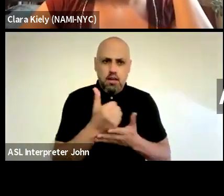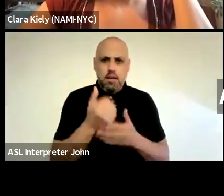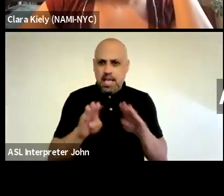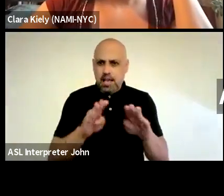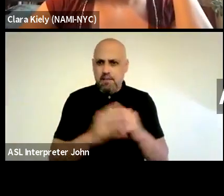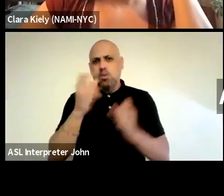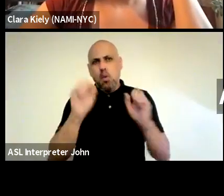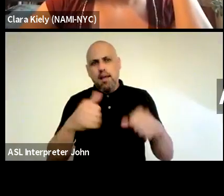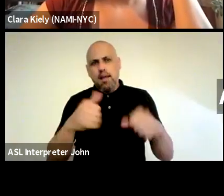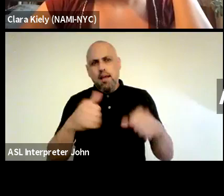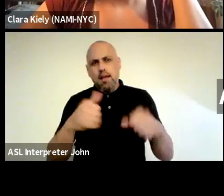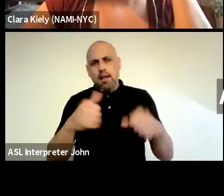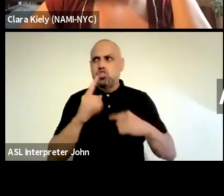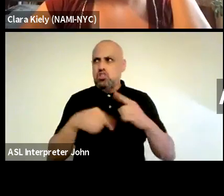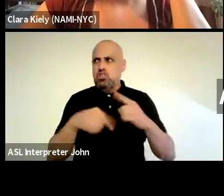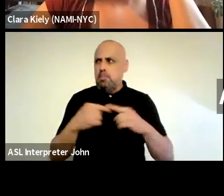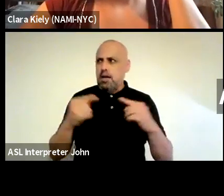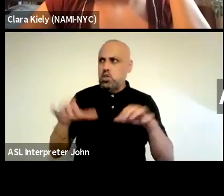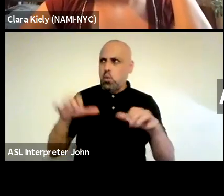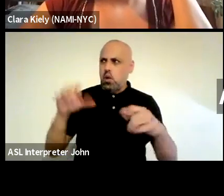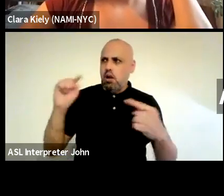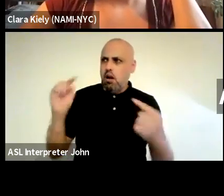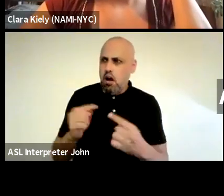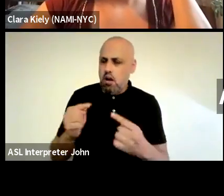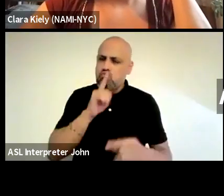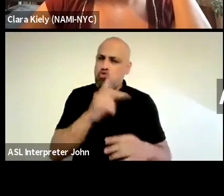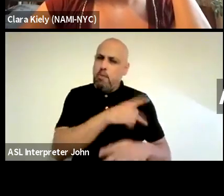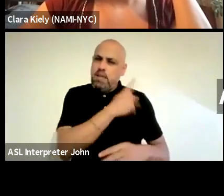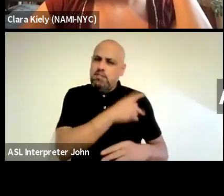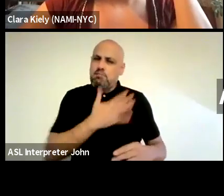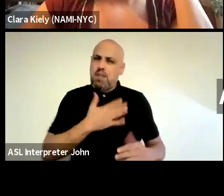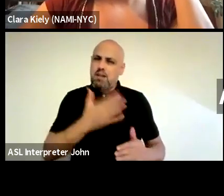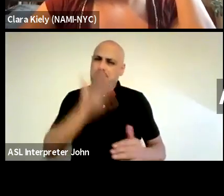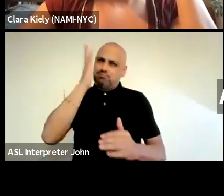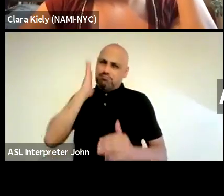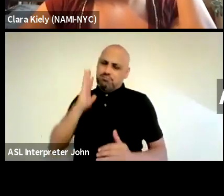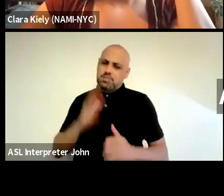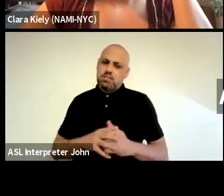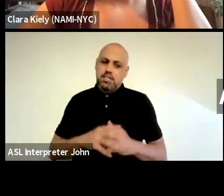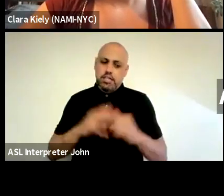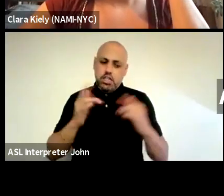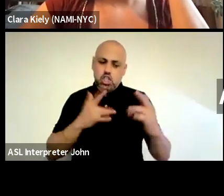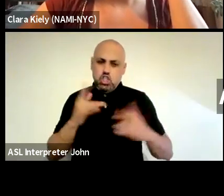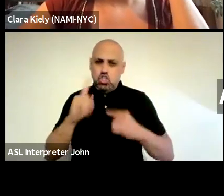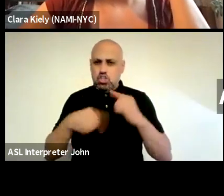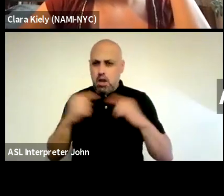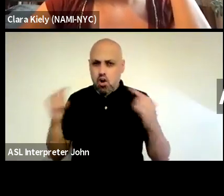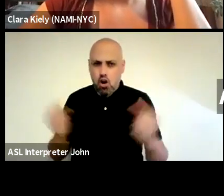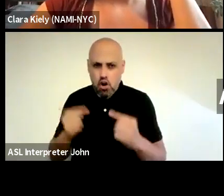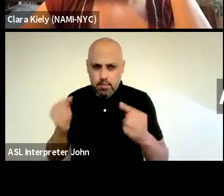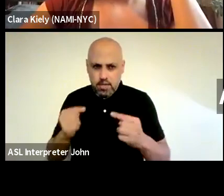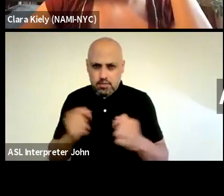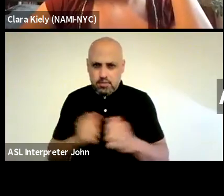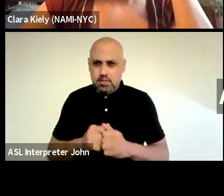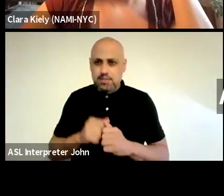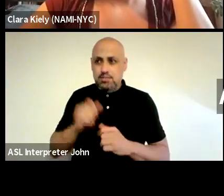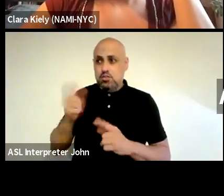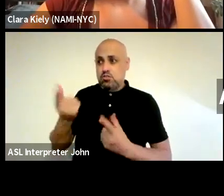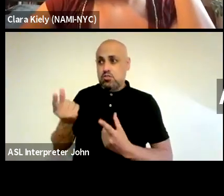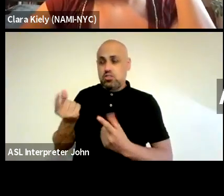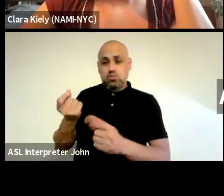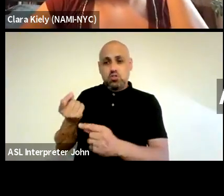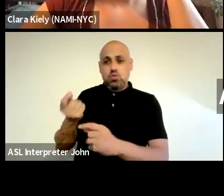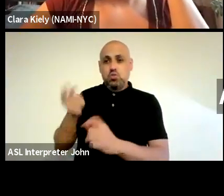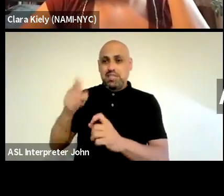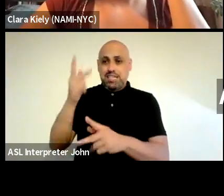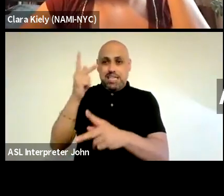concerns about doing harm. This is a real patient of mine years ago, concerns about doing harm. So she had to keep